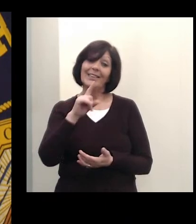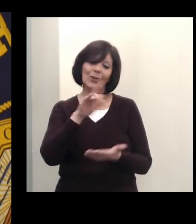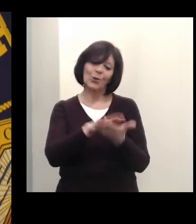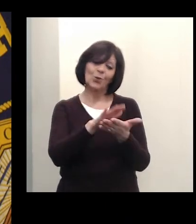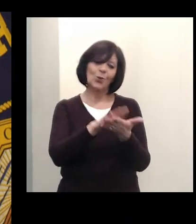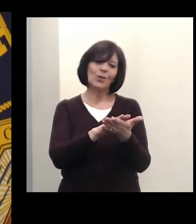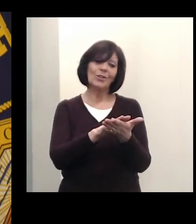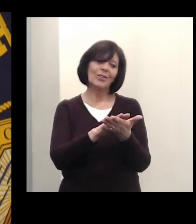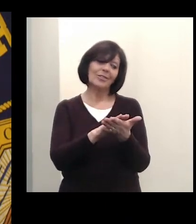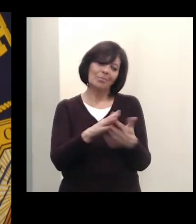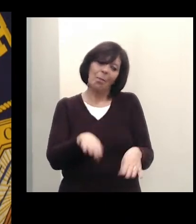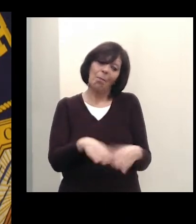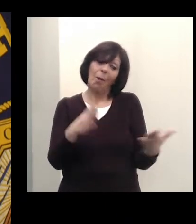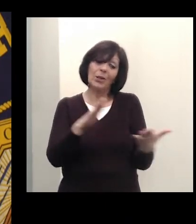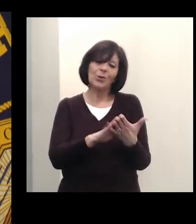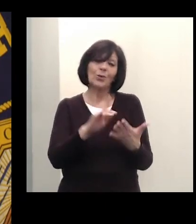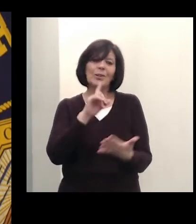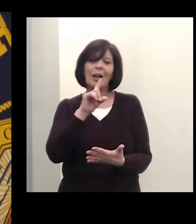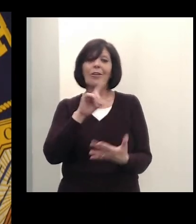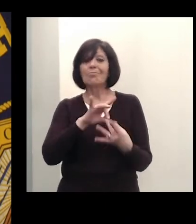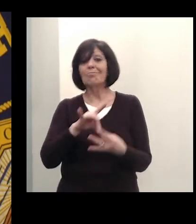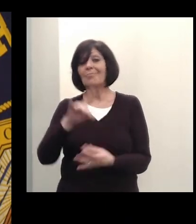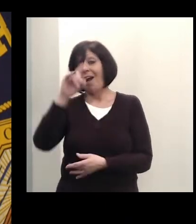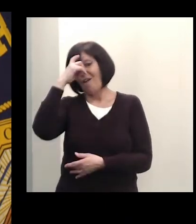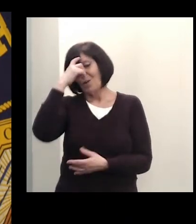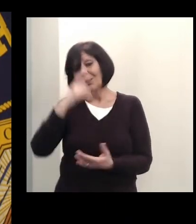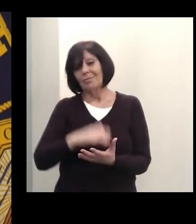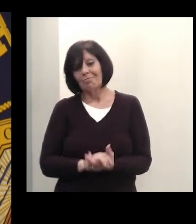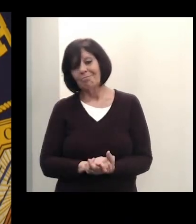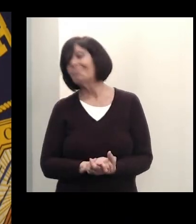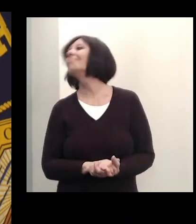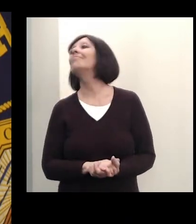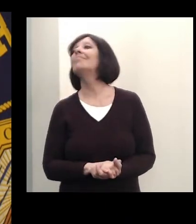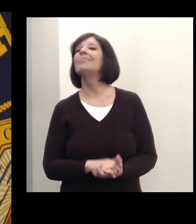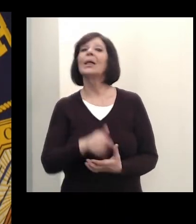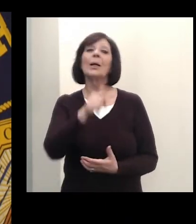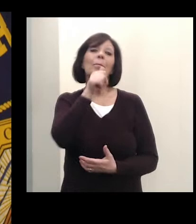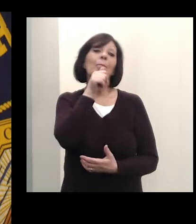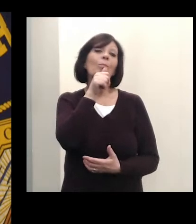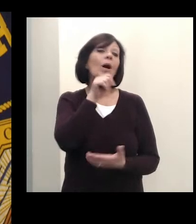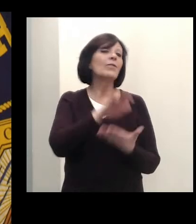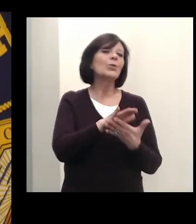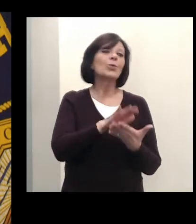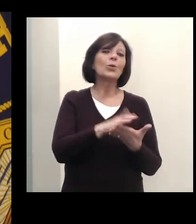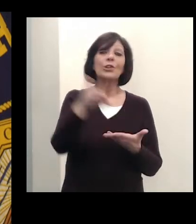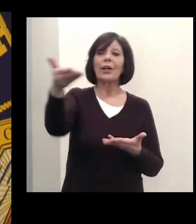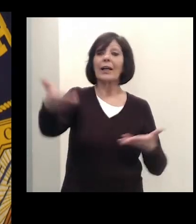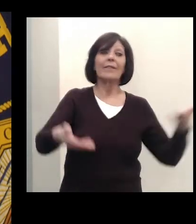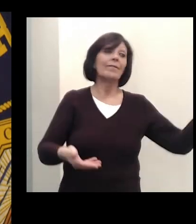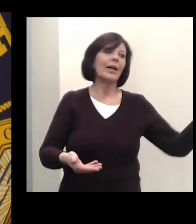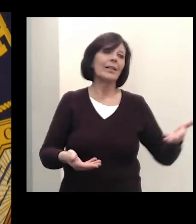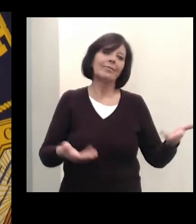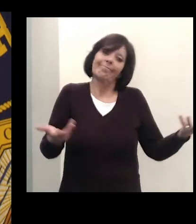public schools, are government, and private schools that are open, they're inviting individuals into their location, including parents.